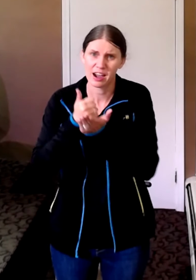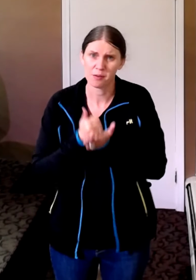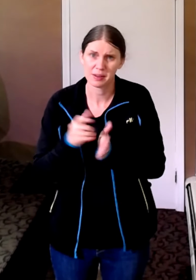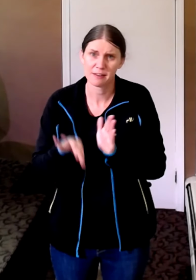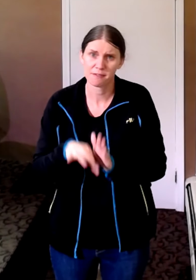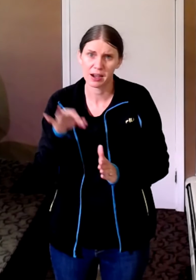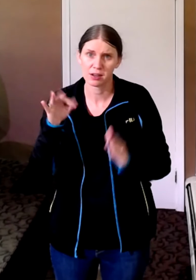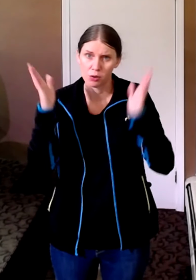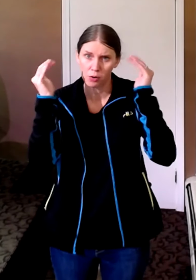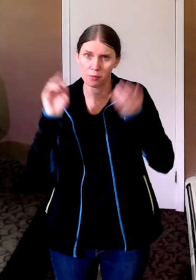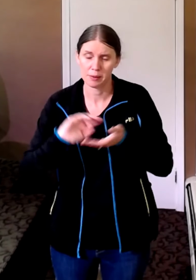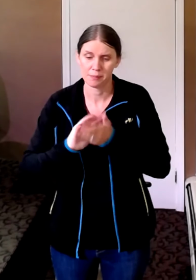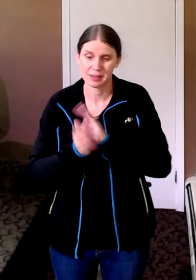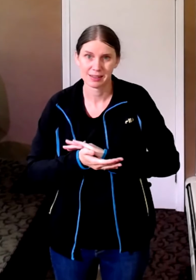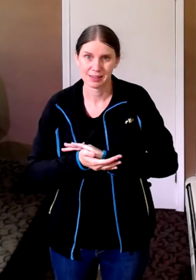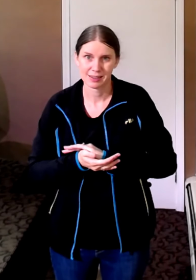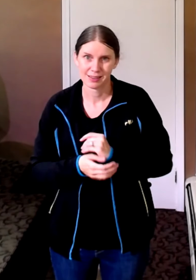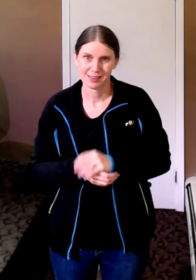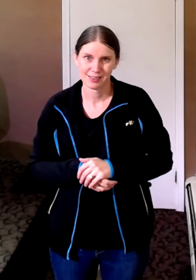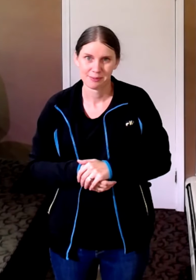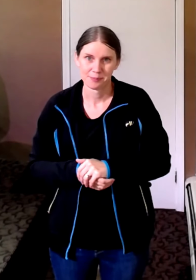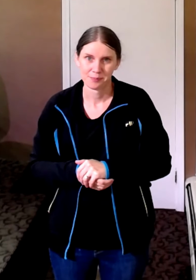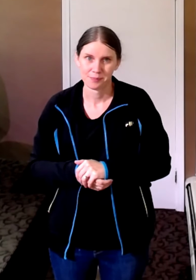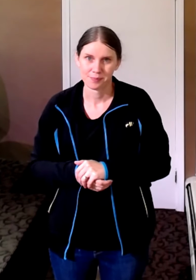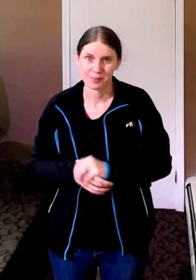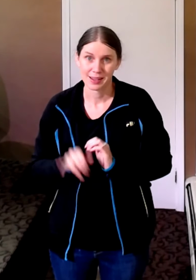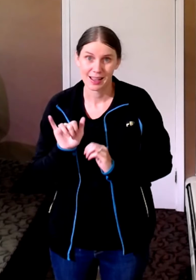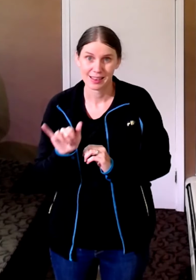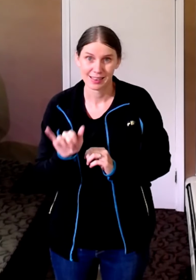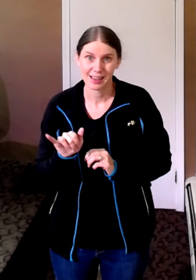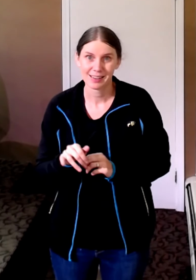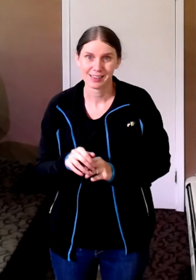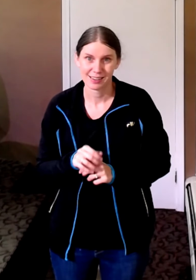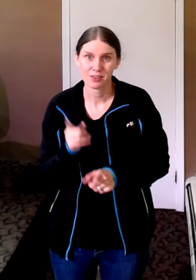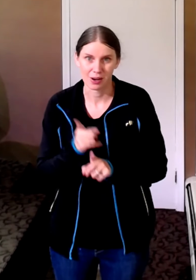hope. That they come to us. That's the idea.